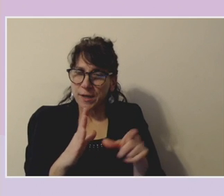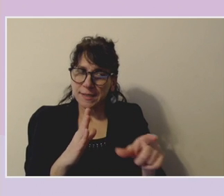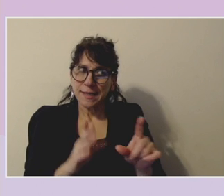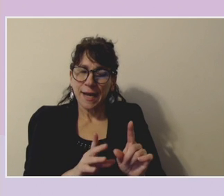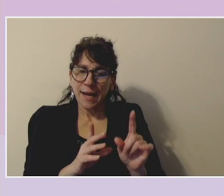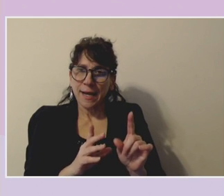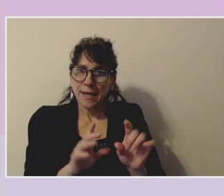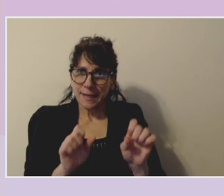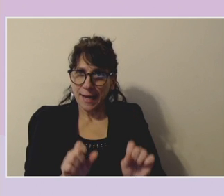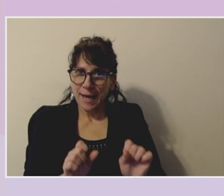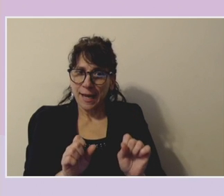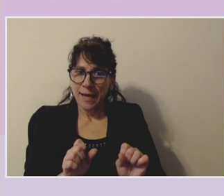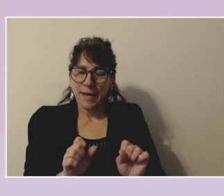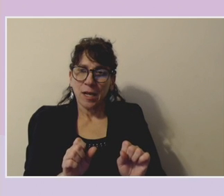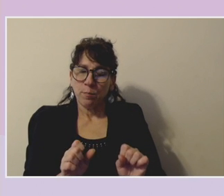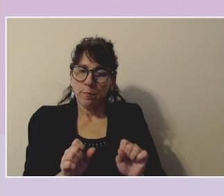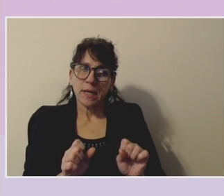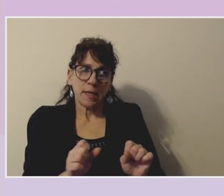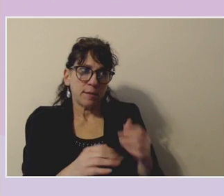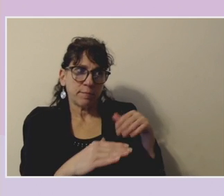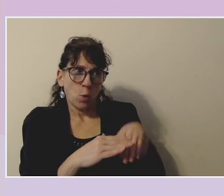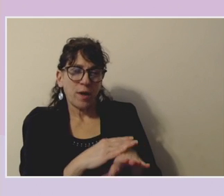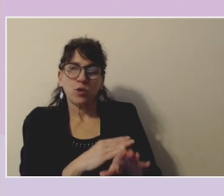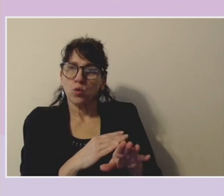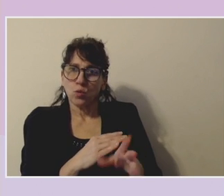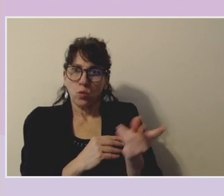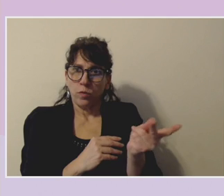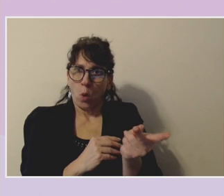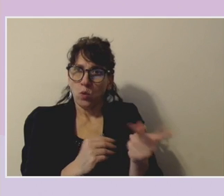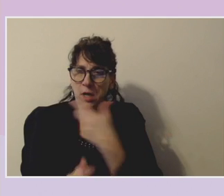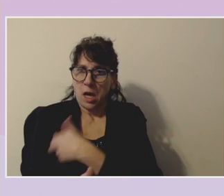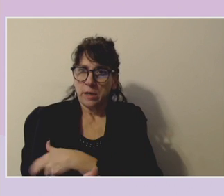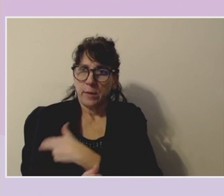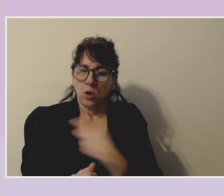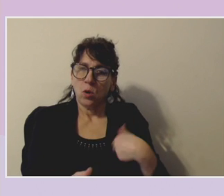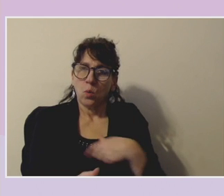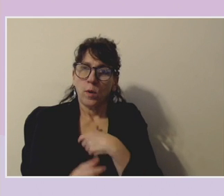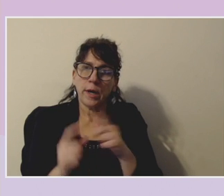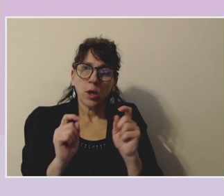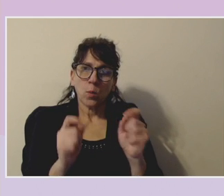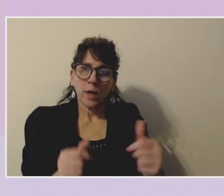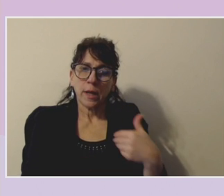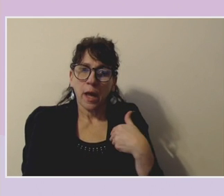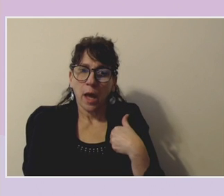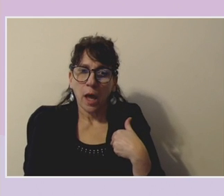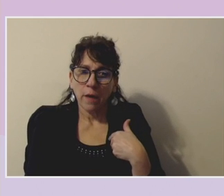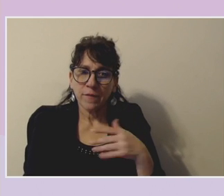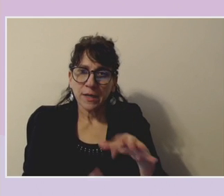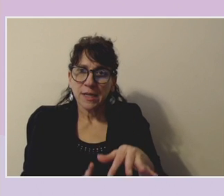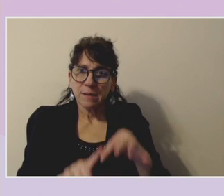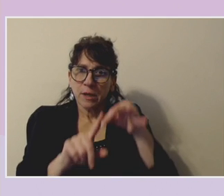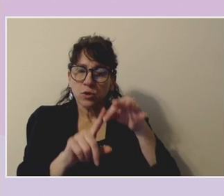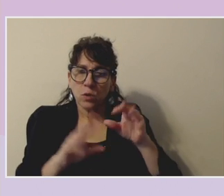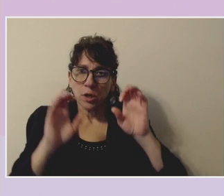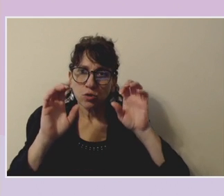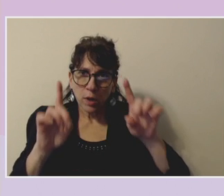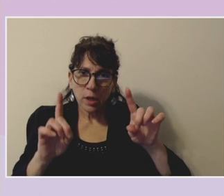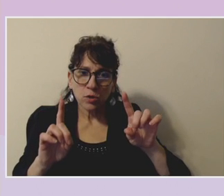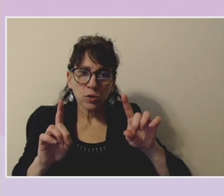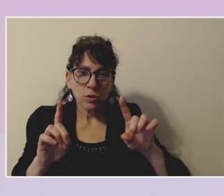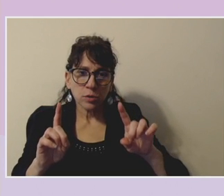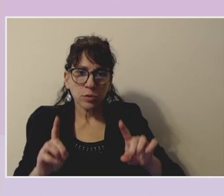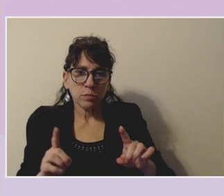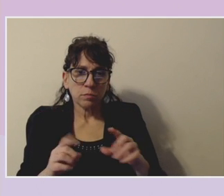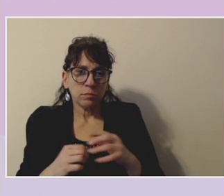be admitted into those hospitals. We do quickly have, if they're in special education, we do an IEP